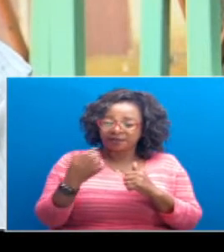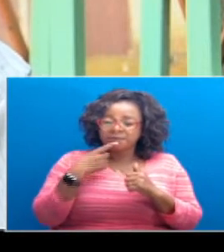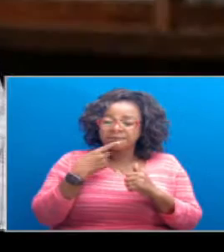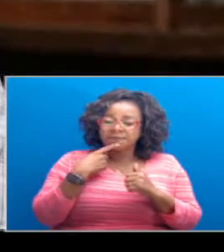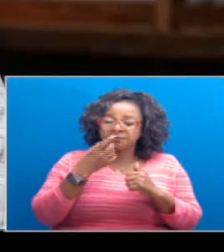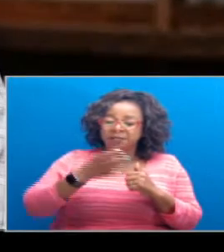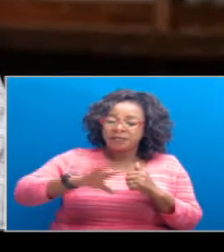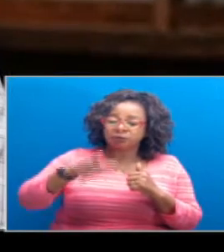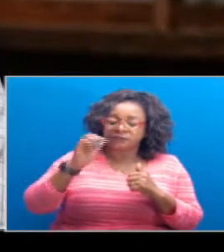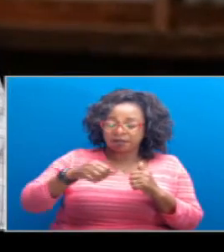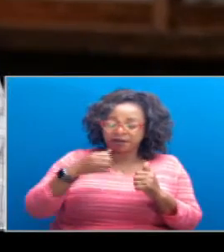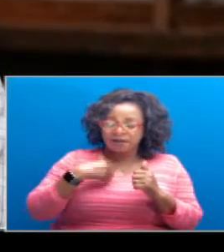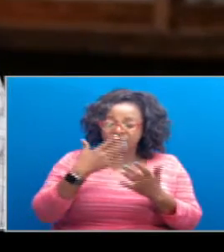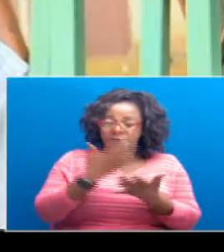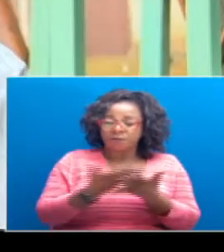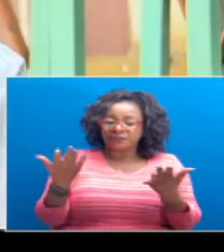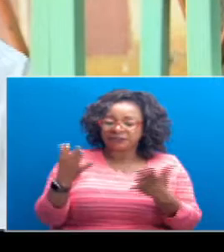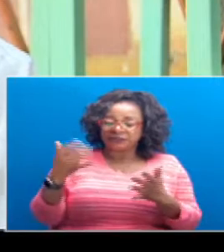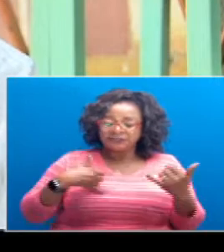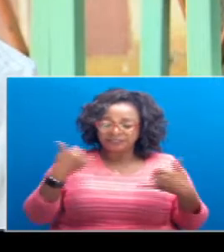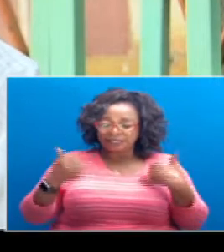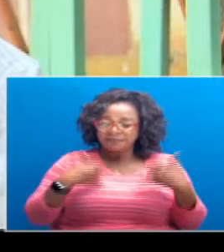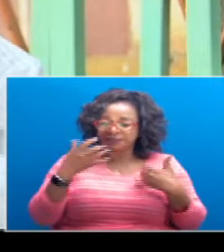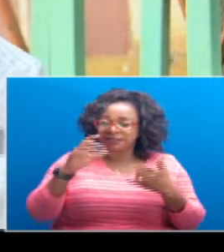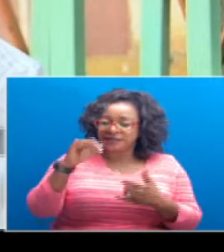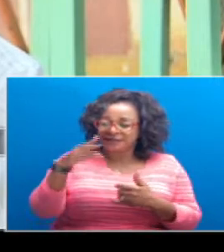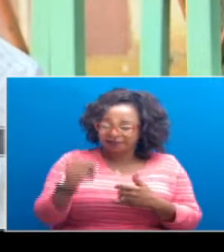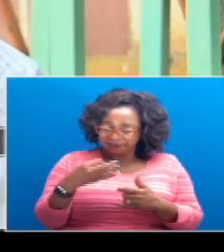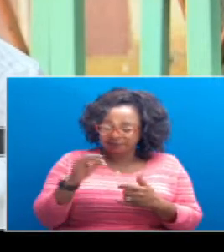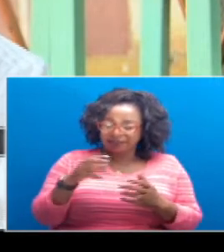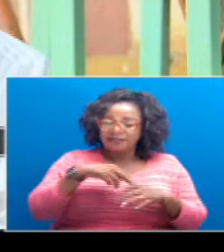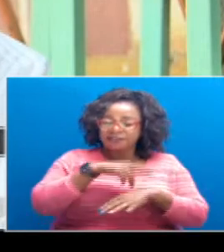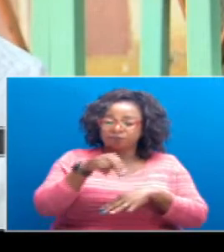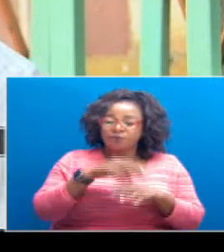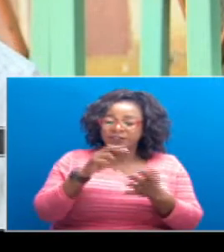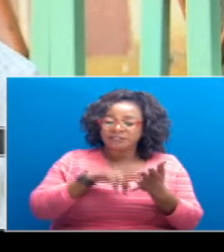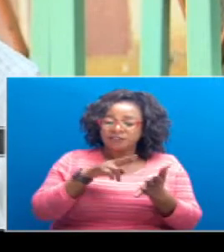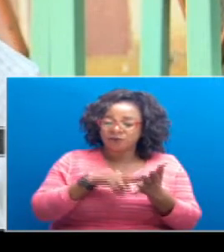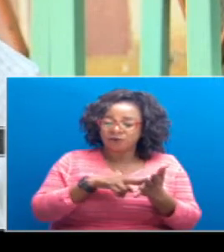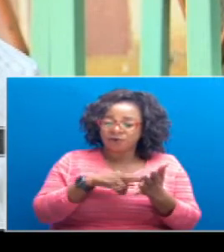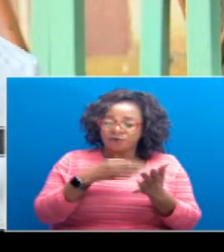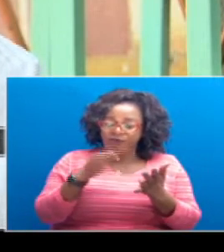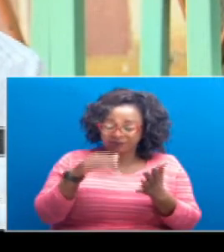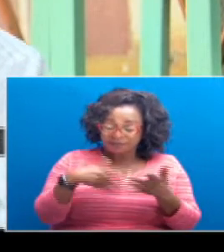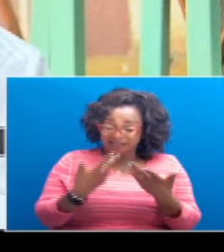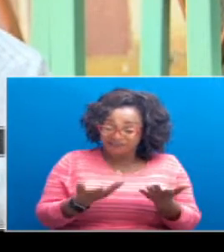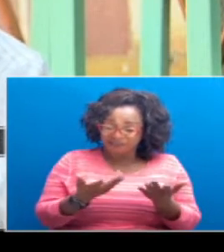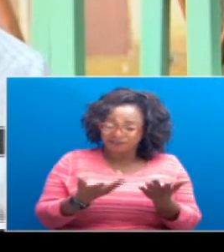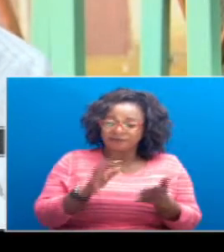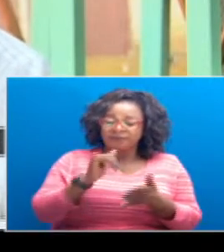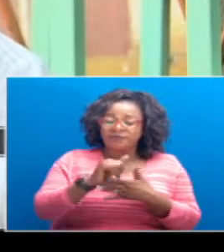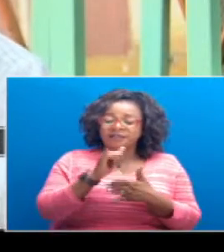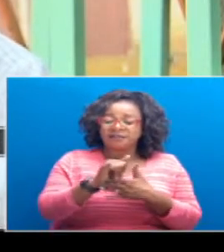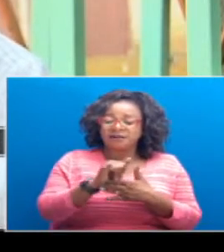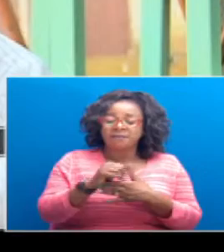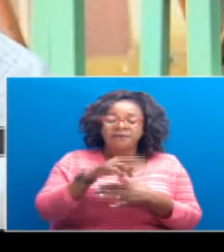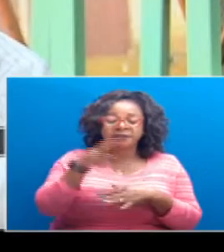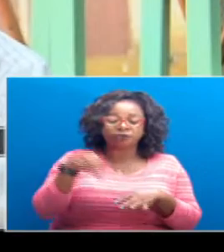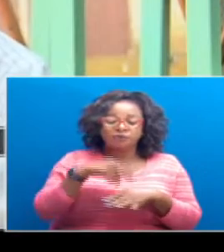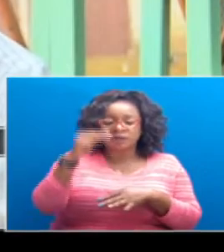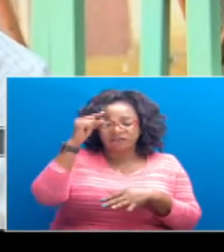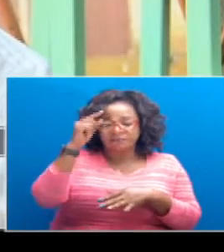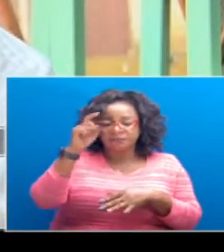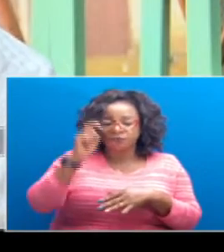county may impose property rates, entertainment tax, any other tax allowed by a national registration or fees for services delivered. It is upon the national government